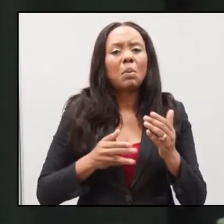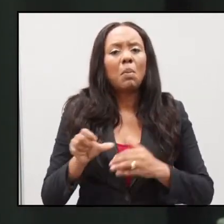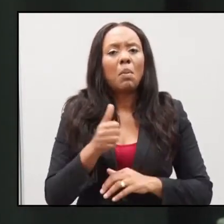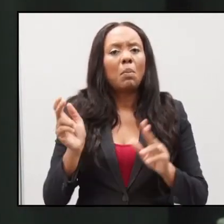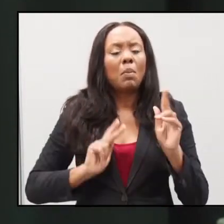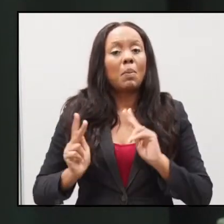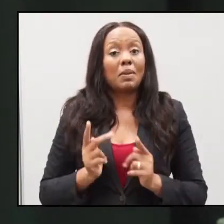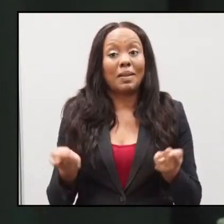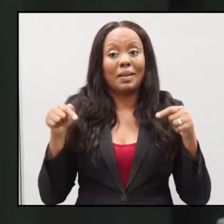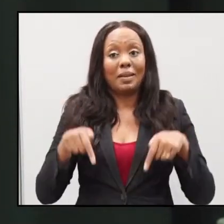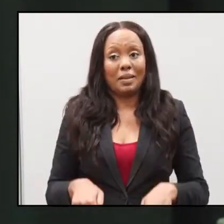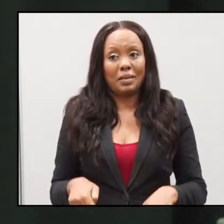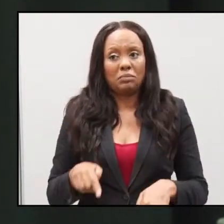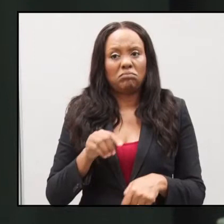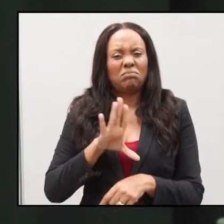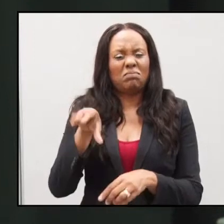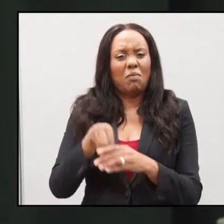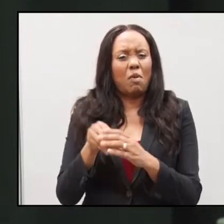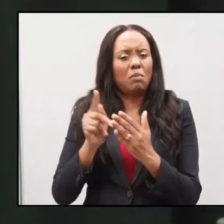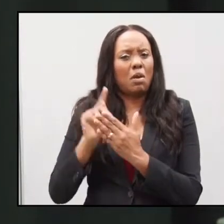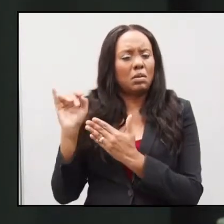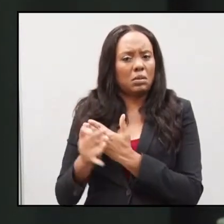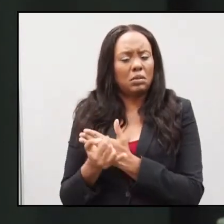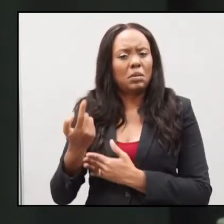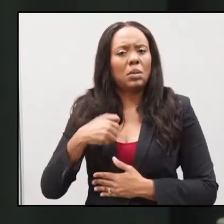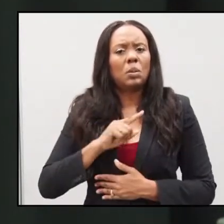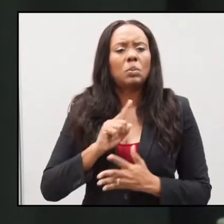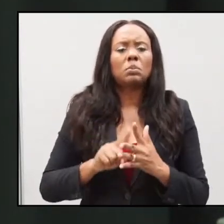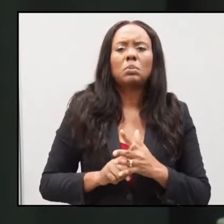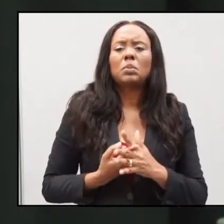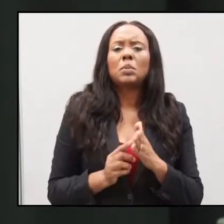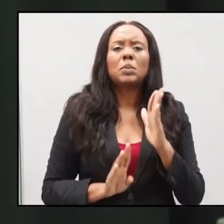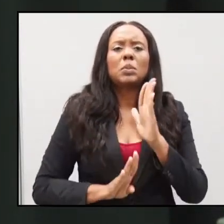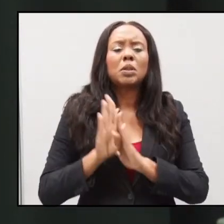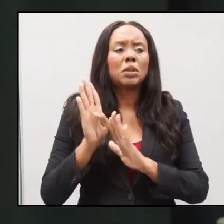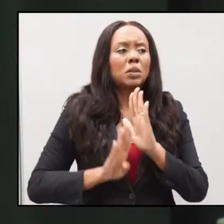project that we've started to develop, and